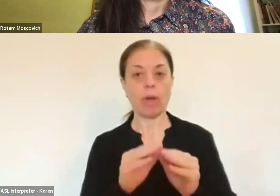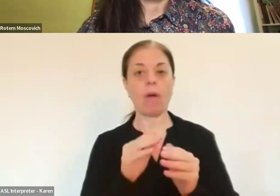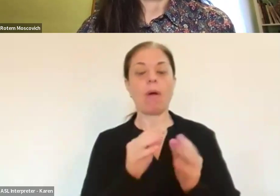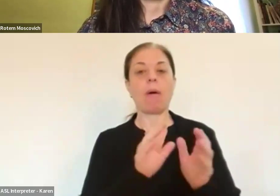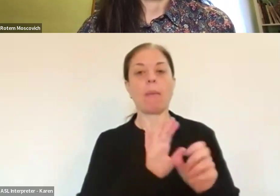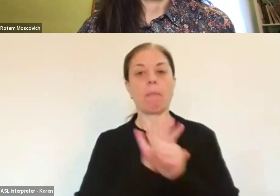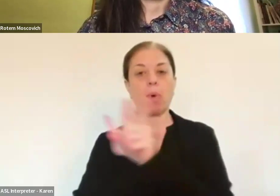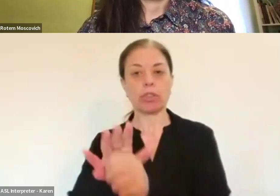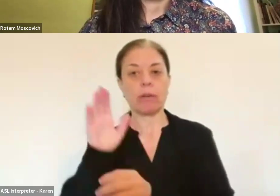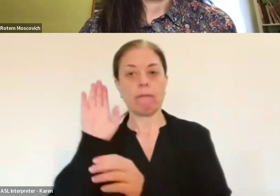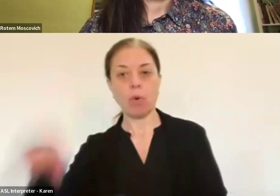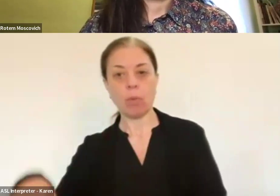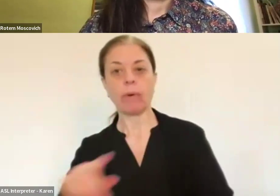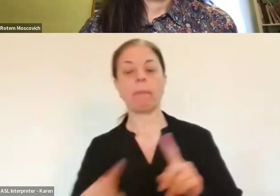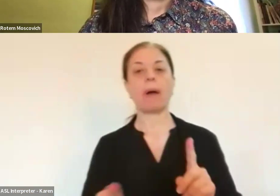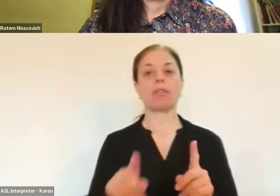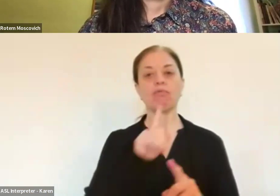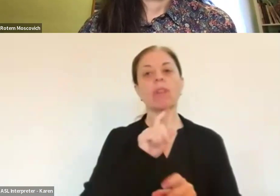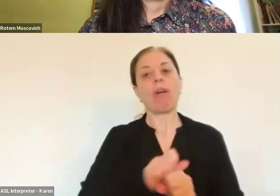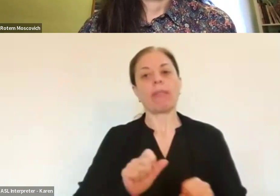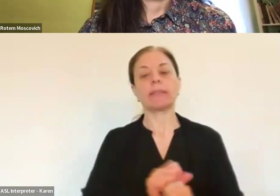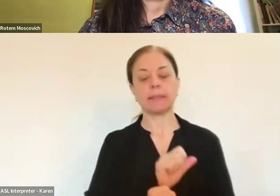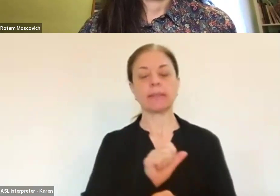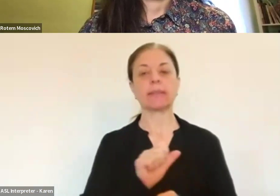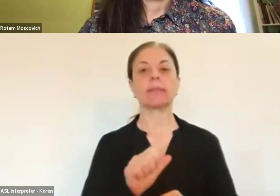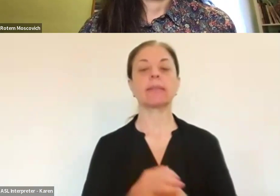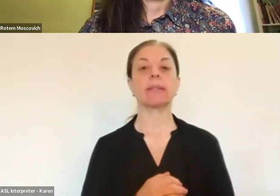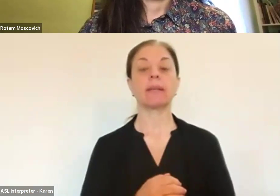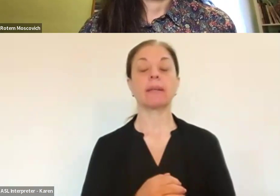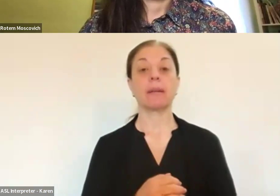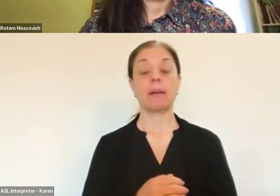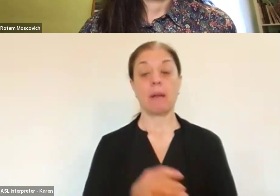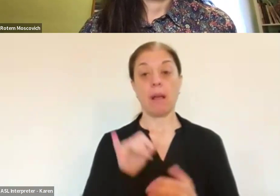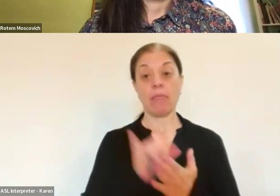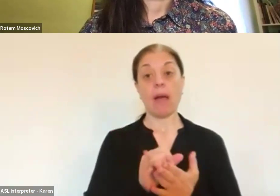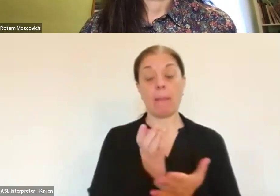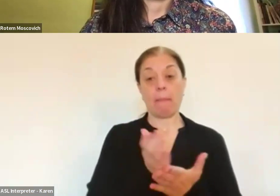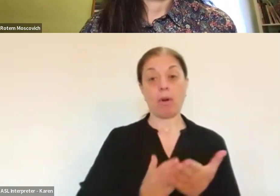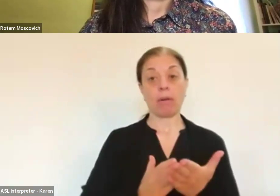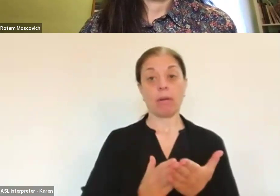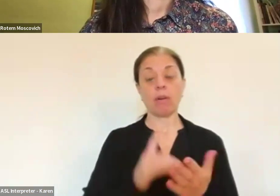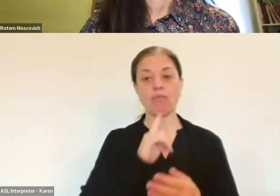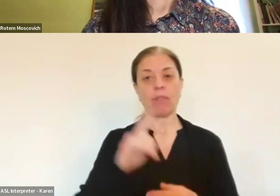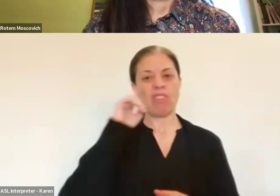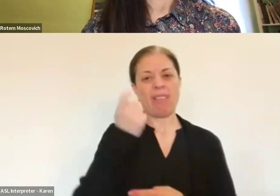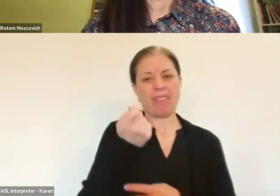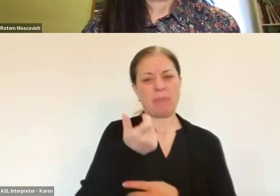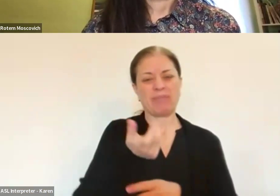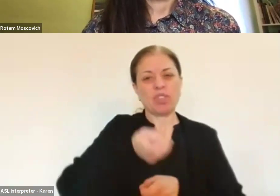forward, but also just, really authentic. And so that was the part that I thought was a little